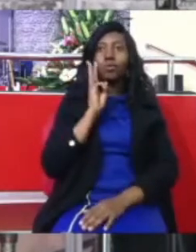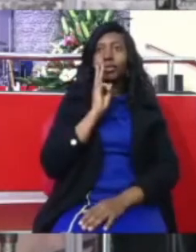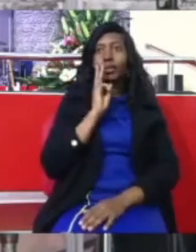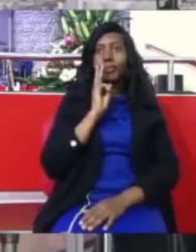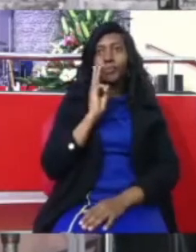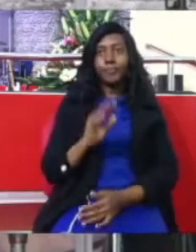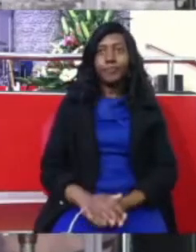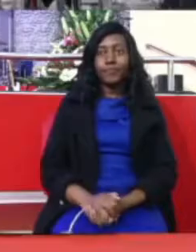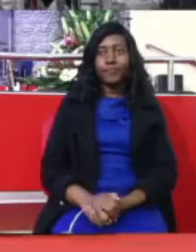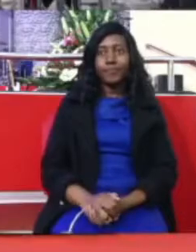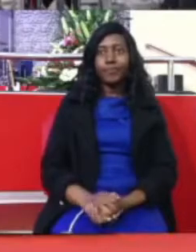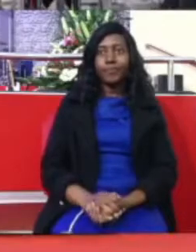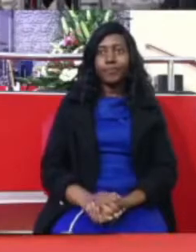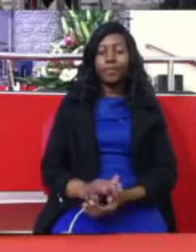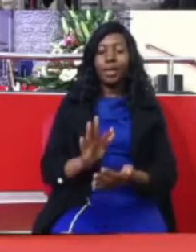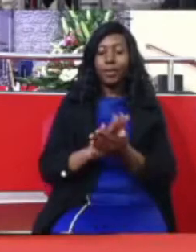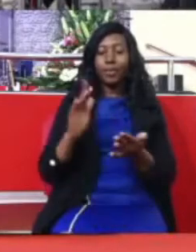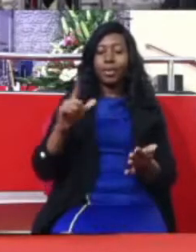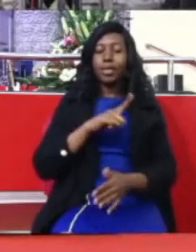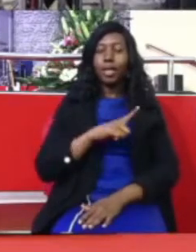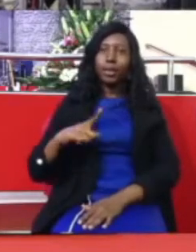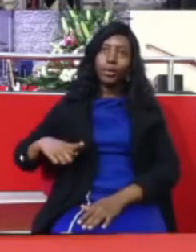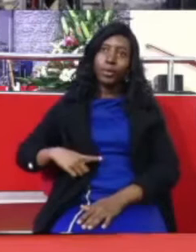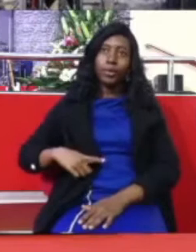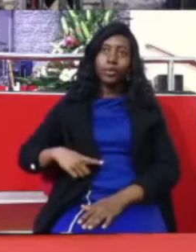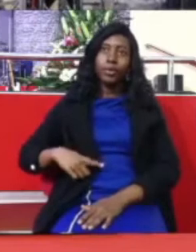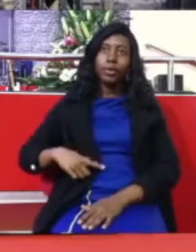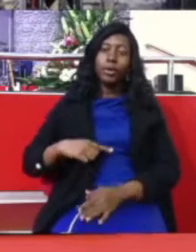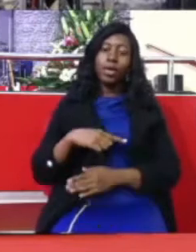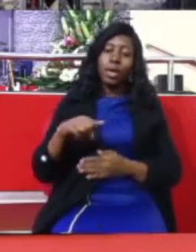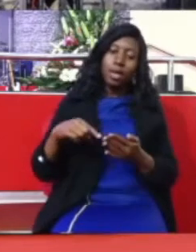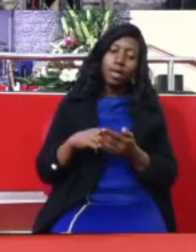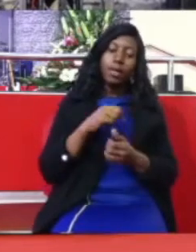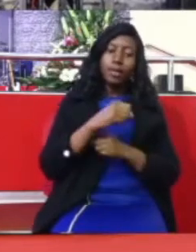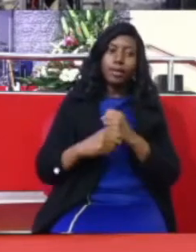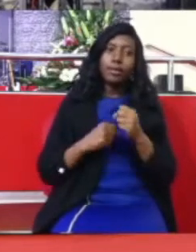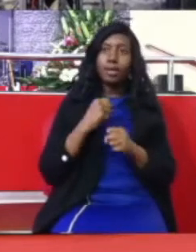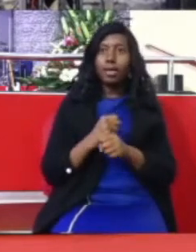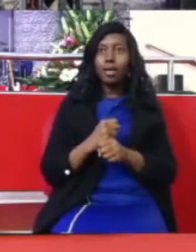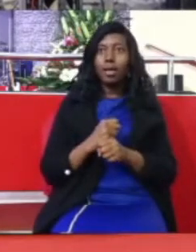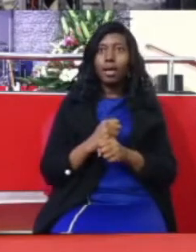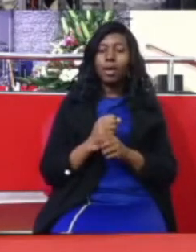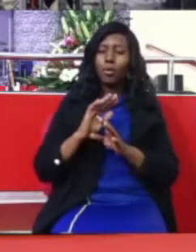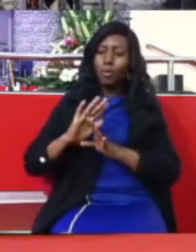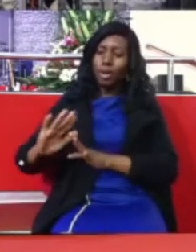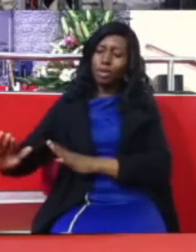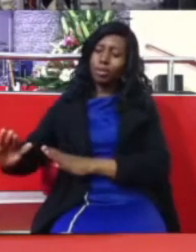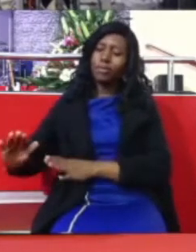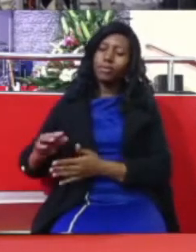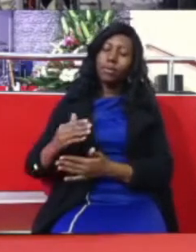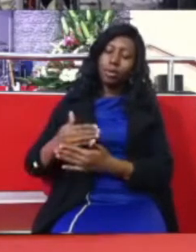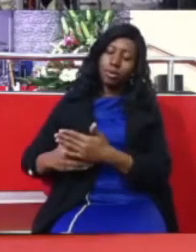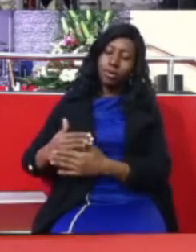the shore. Bwana asifiwe. In this year, we will leave the shore. The Lord is telling us in